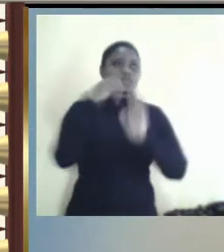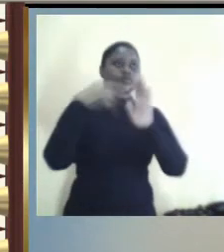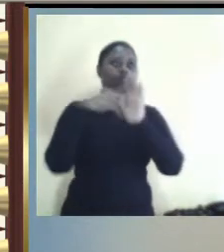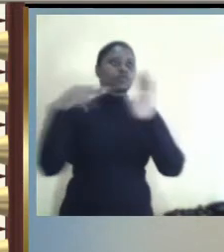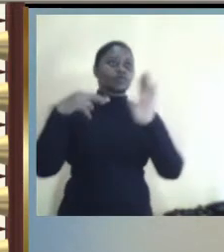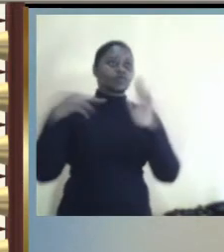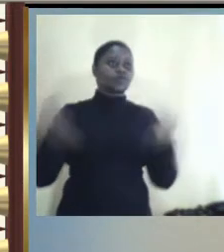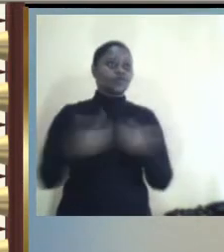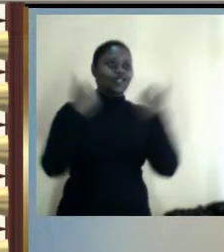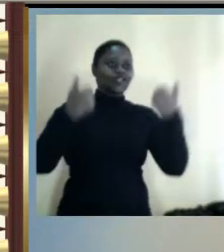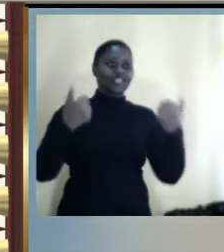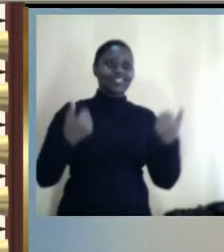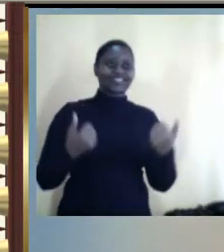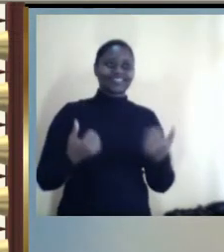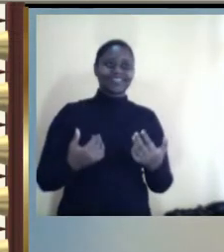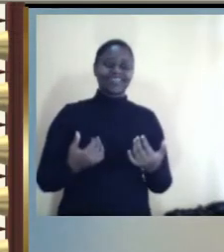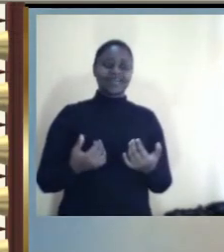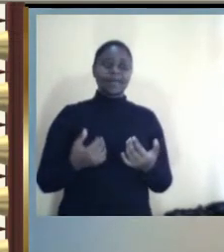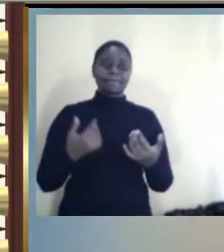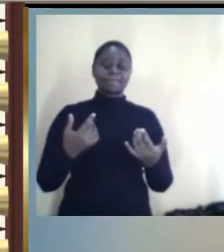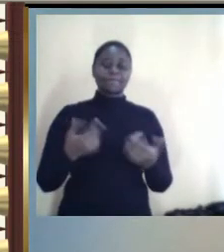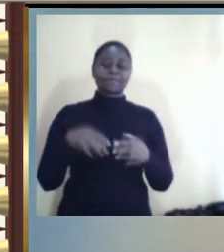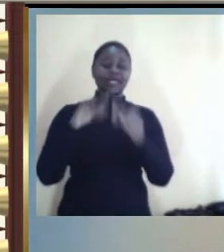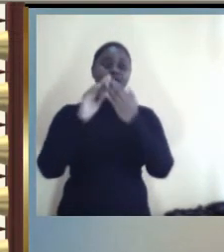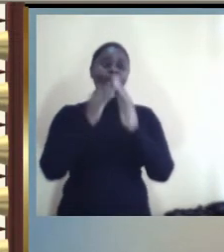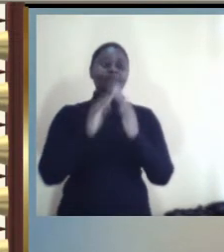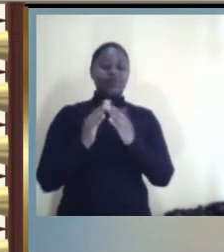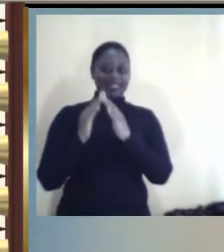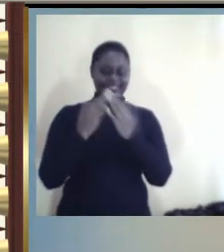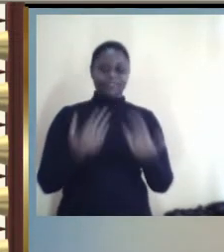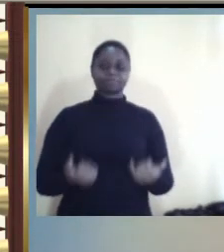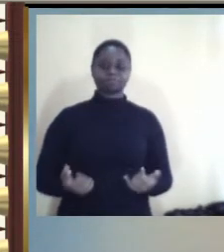addressing challenges faced by communities